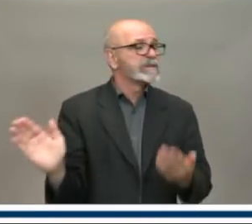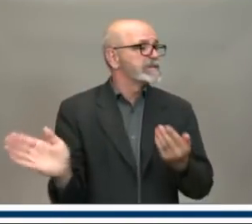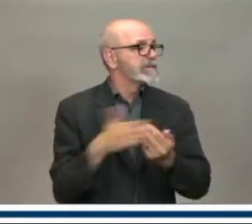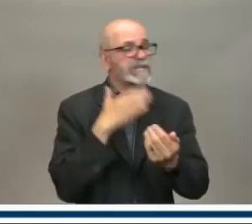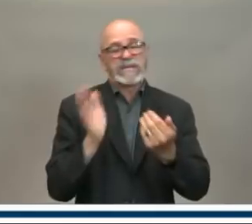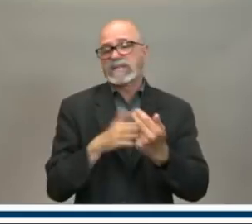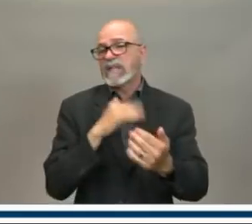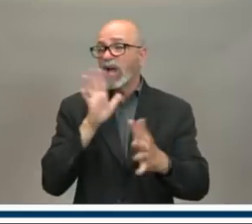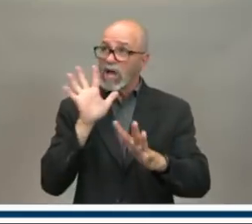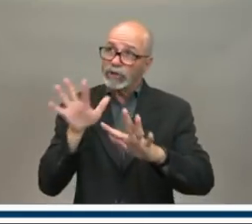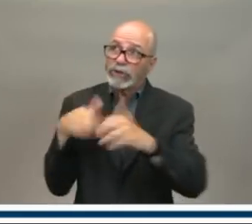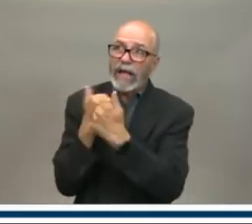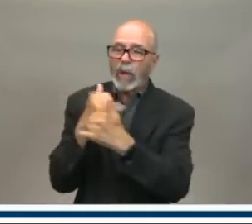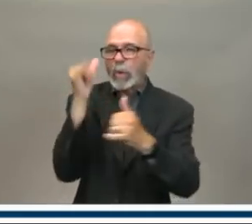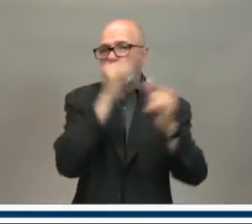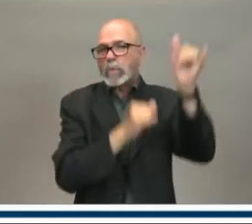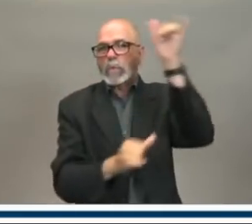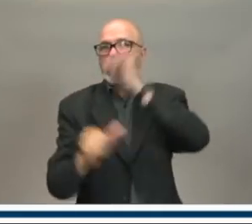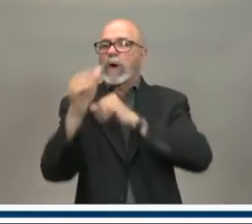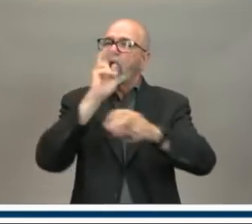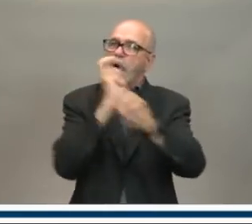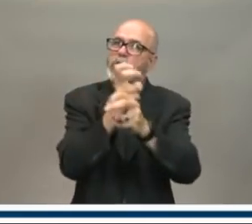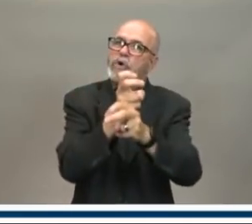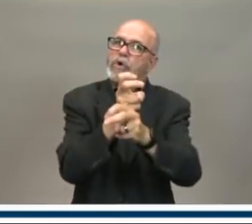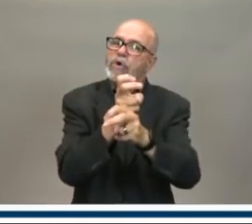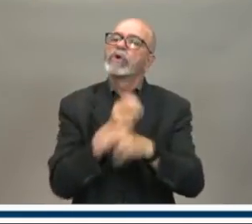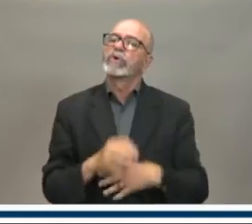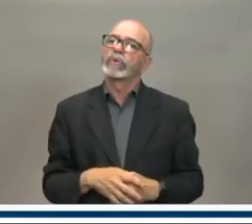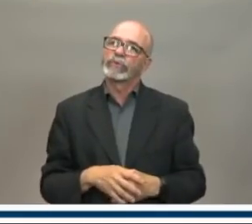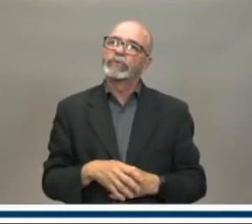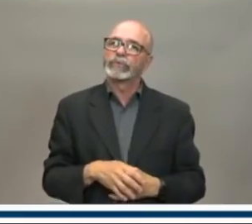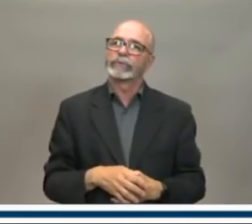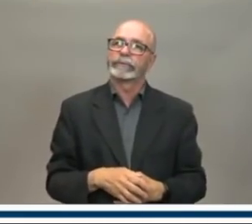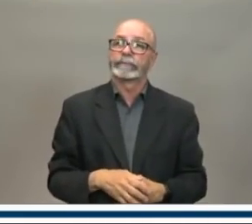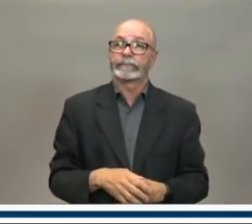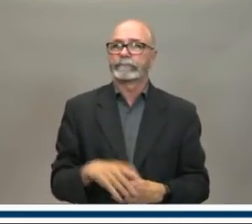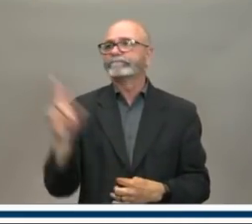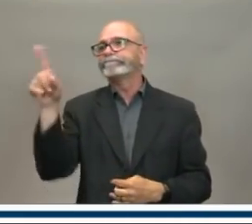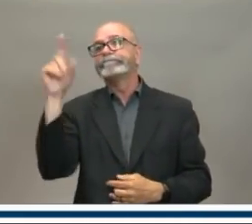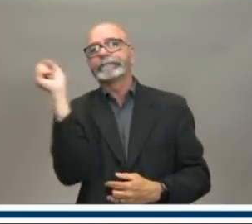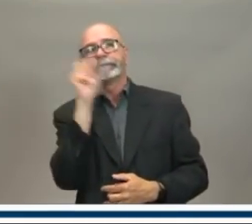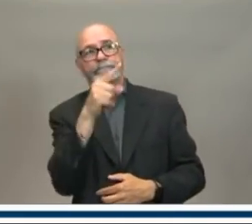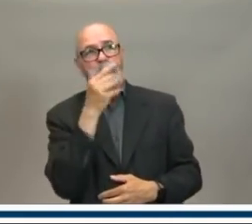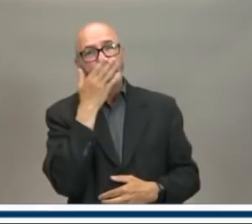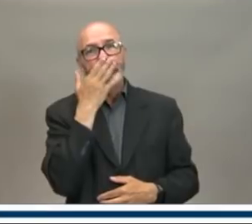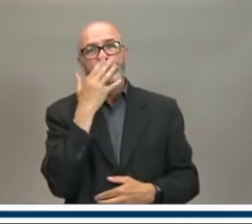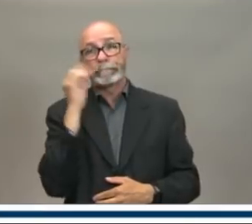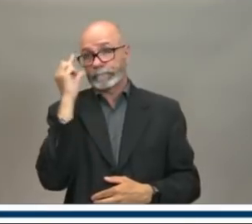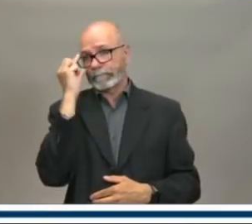new world of living with COVID. Next question will go to Olivier Lefebvre with Radio Canada.